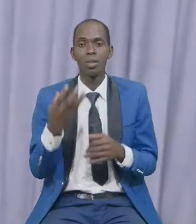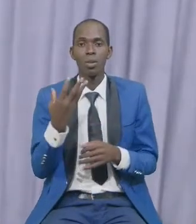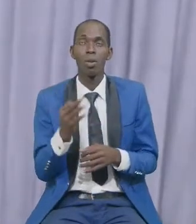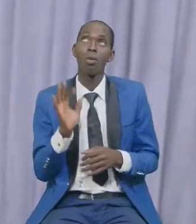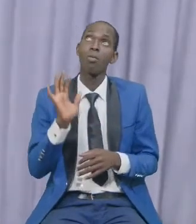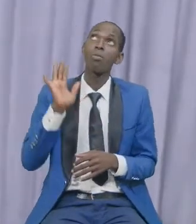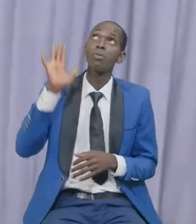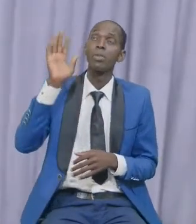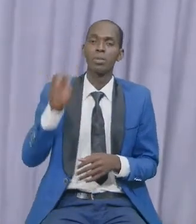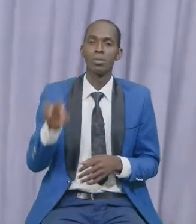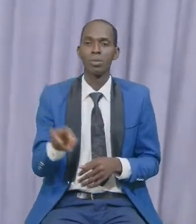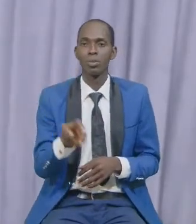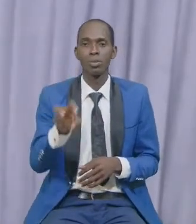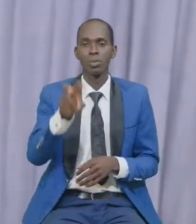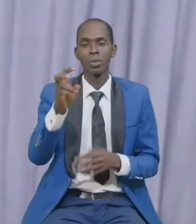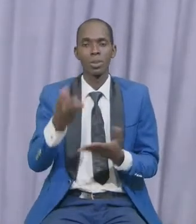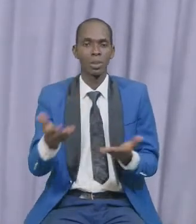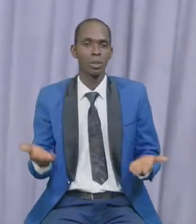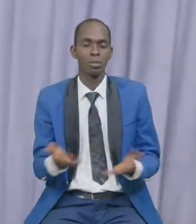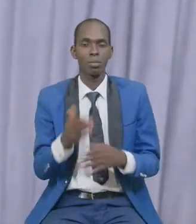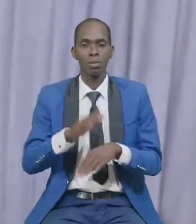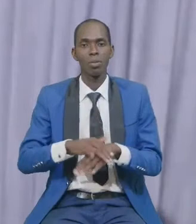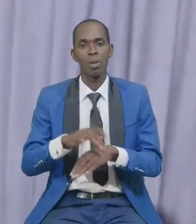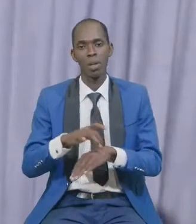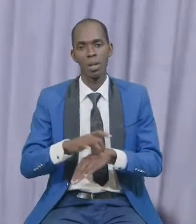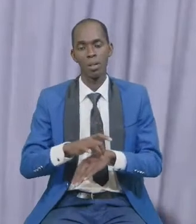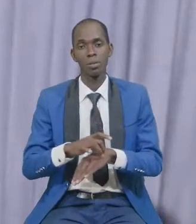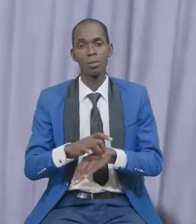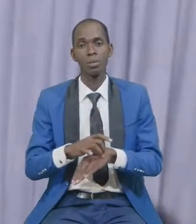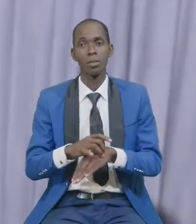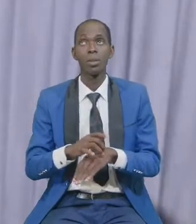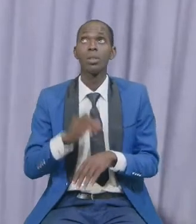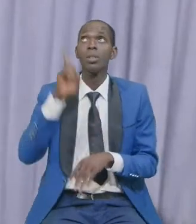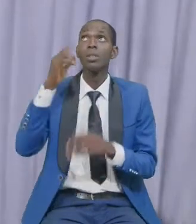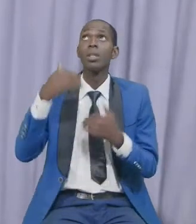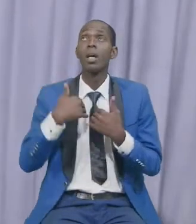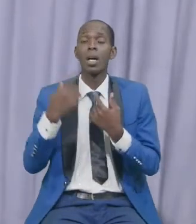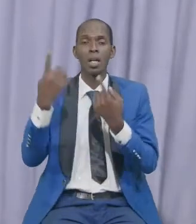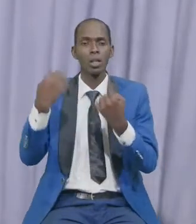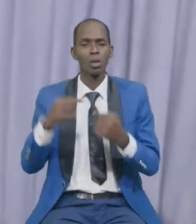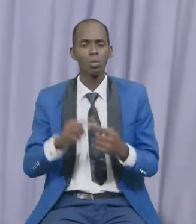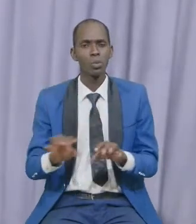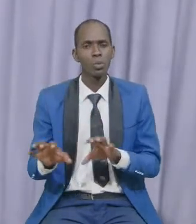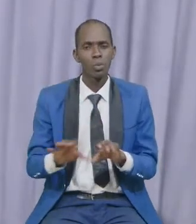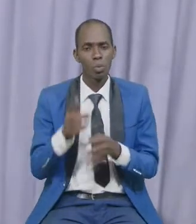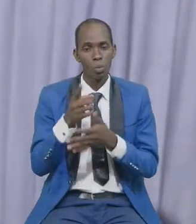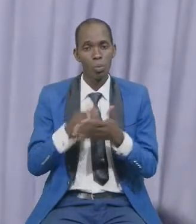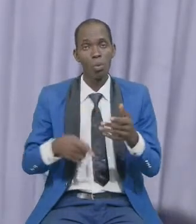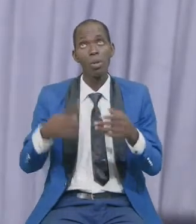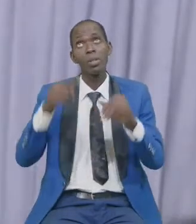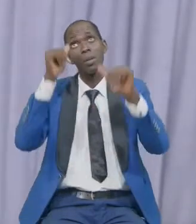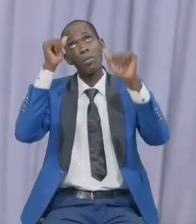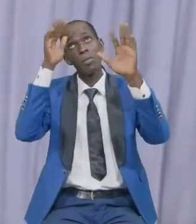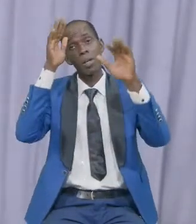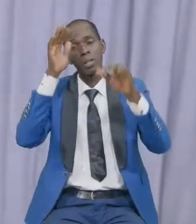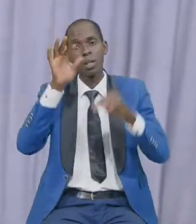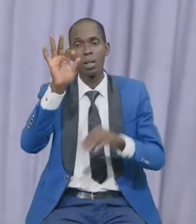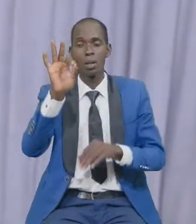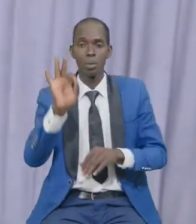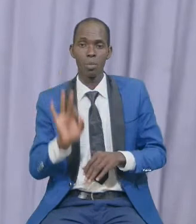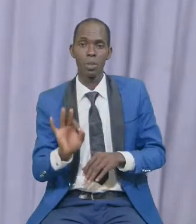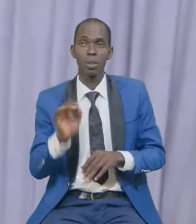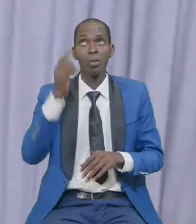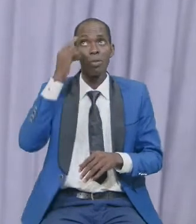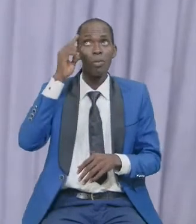sojourn here on earth. He had come to do what the Father appointed